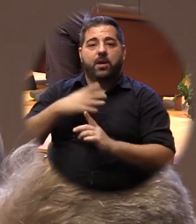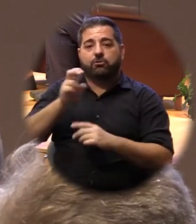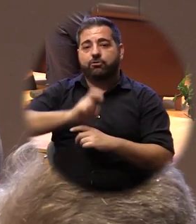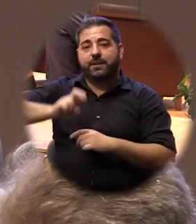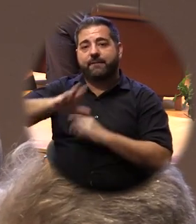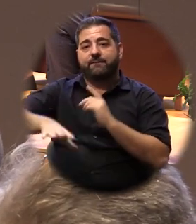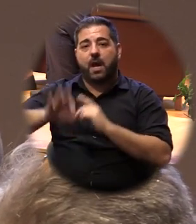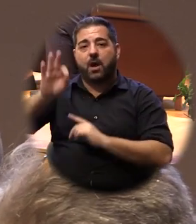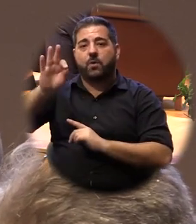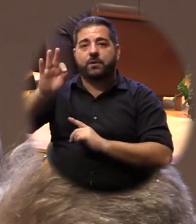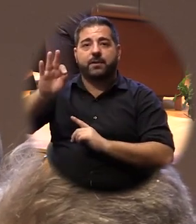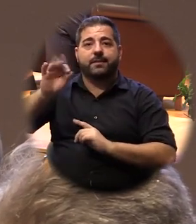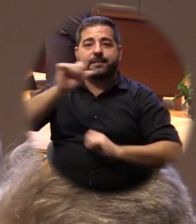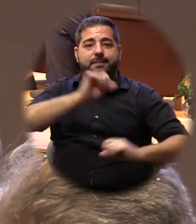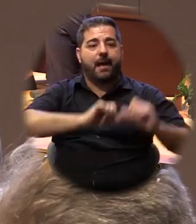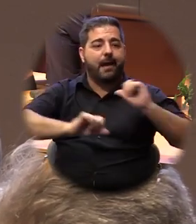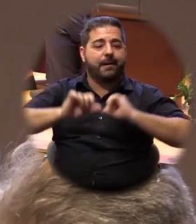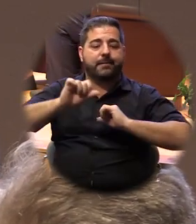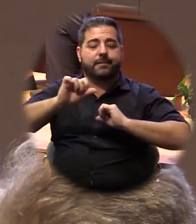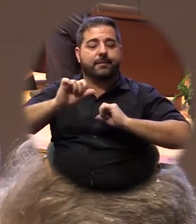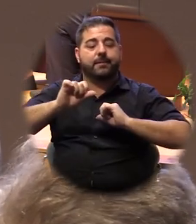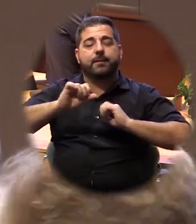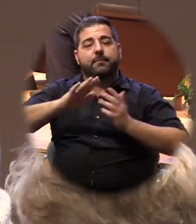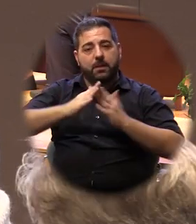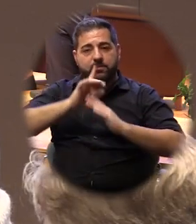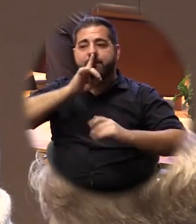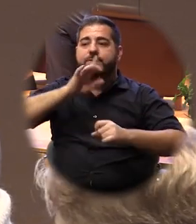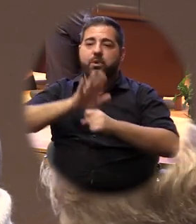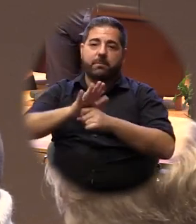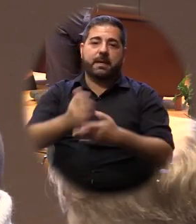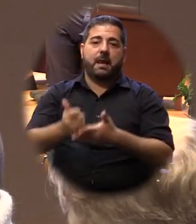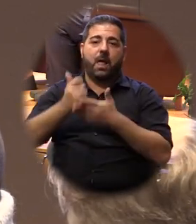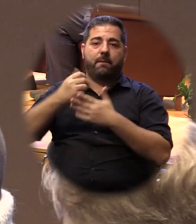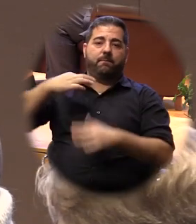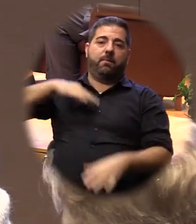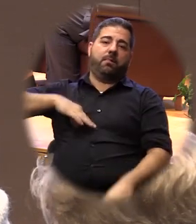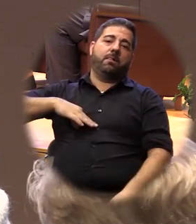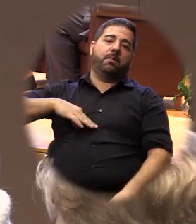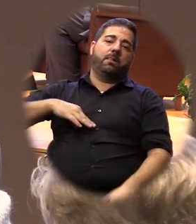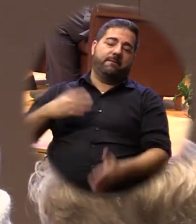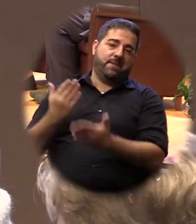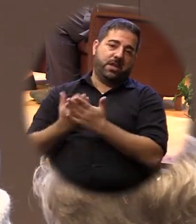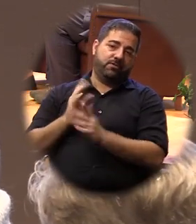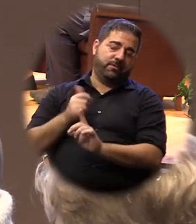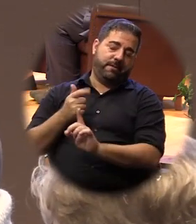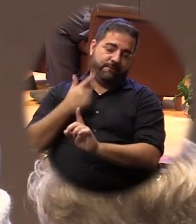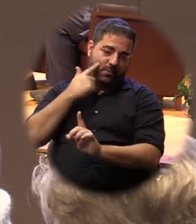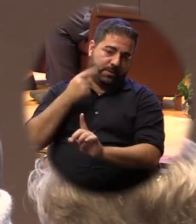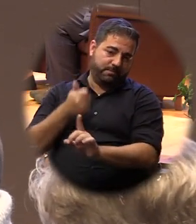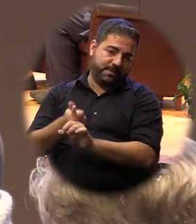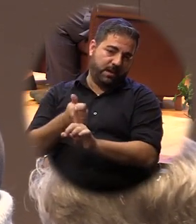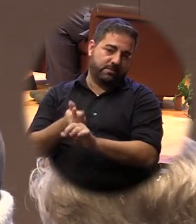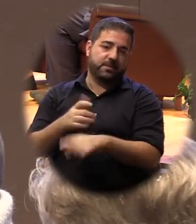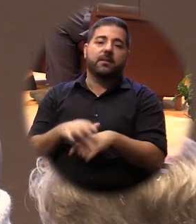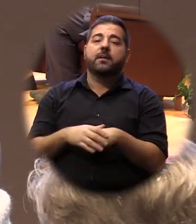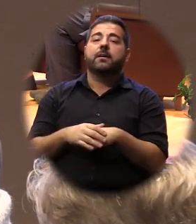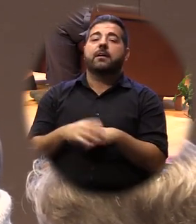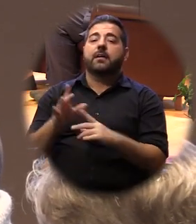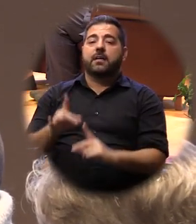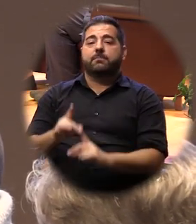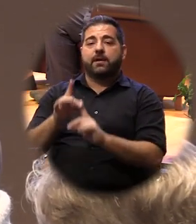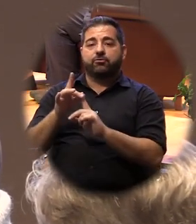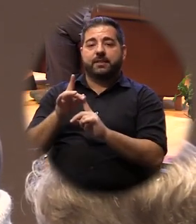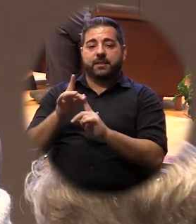find science to be an affirming and helpful validation, and especially